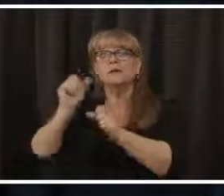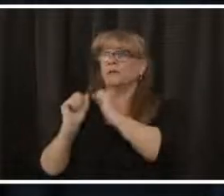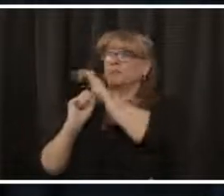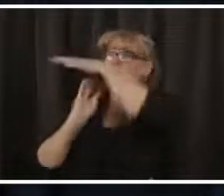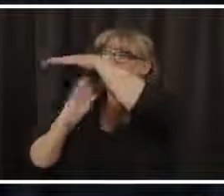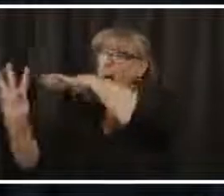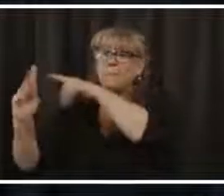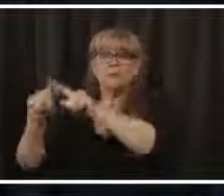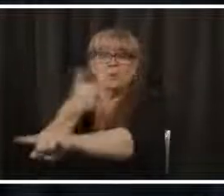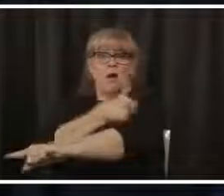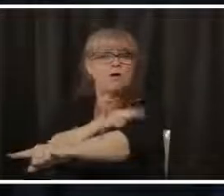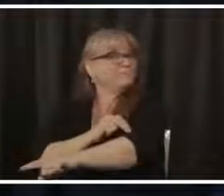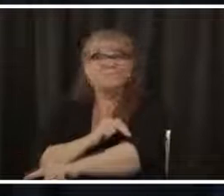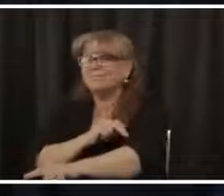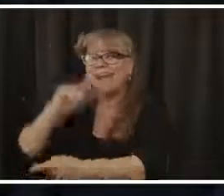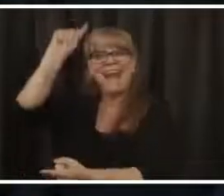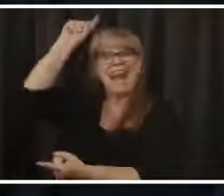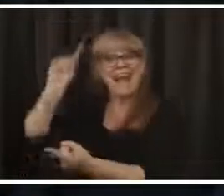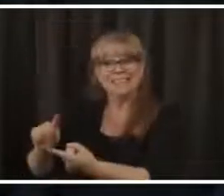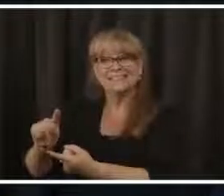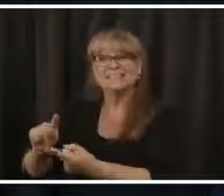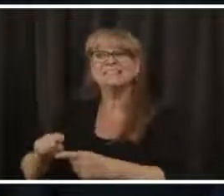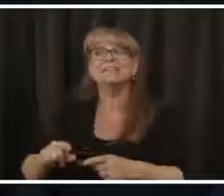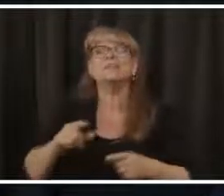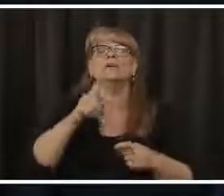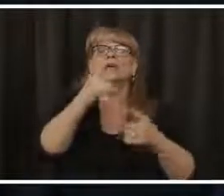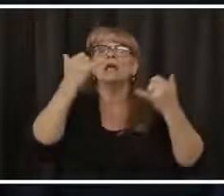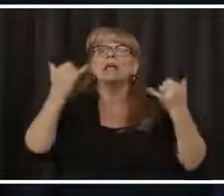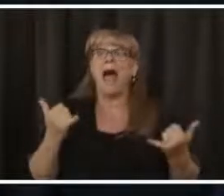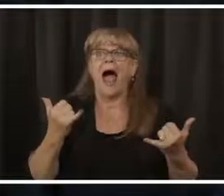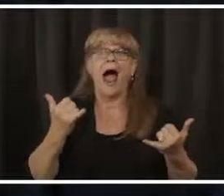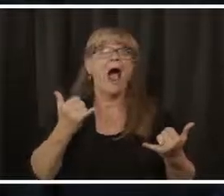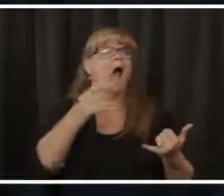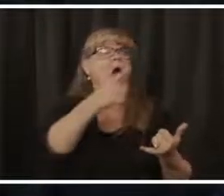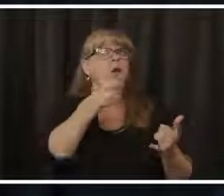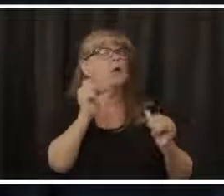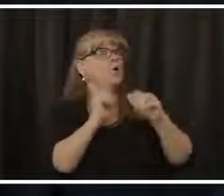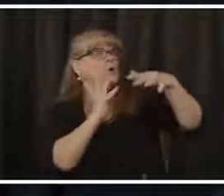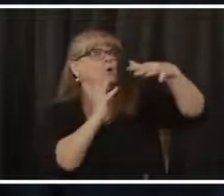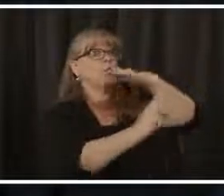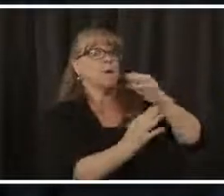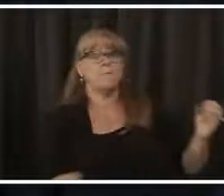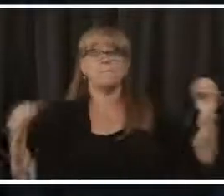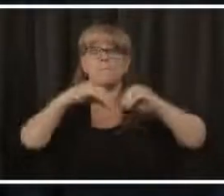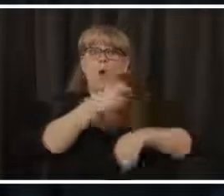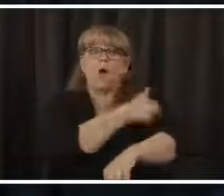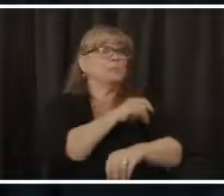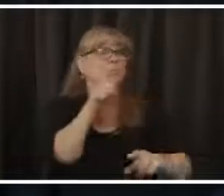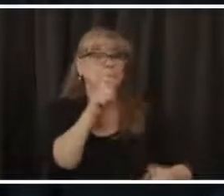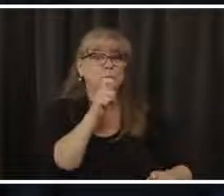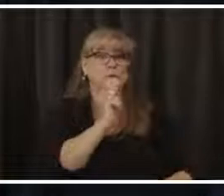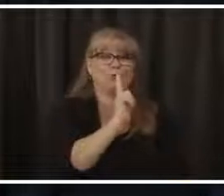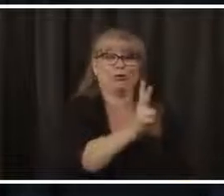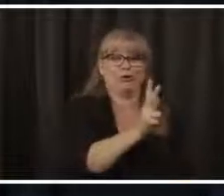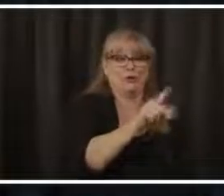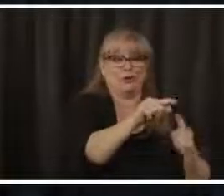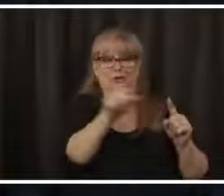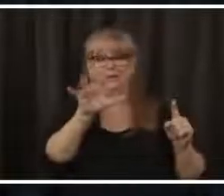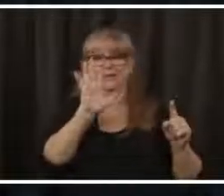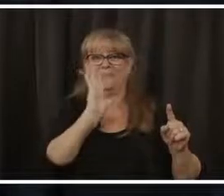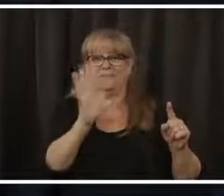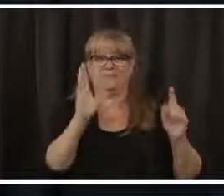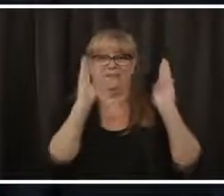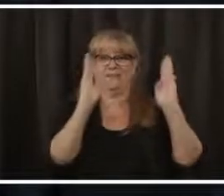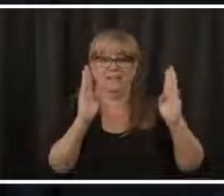filled with people in their 30s, 40s, 20s. This shows that areas of our state with more vaccination have less COVID, areas with less vaccination